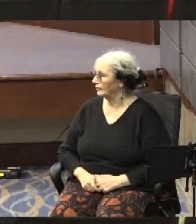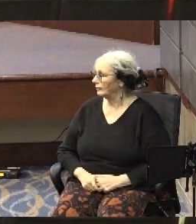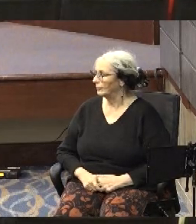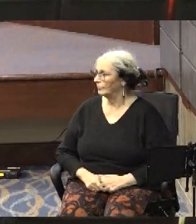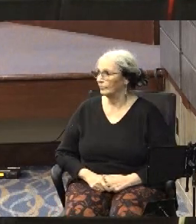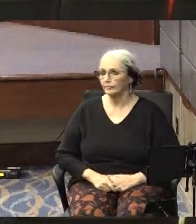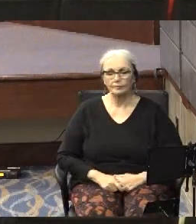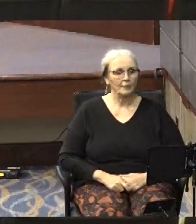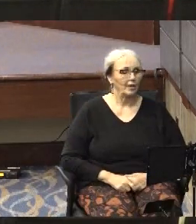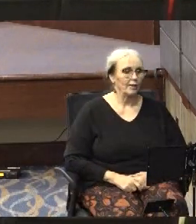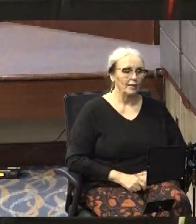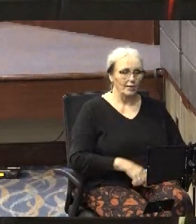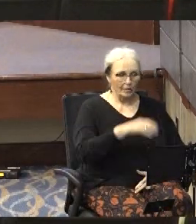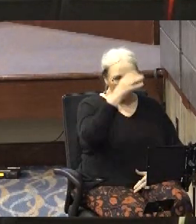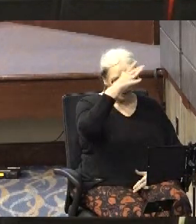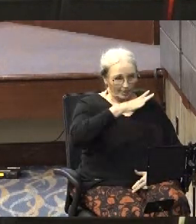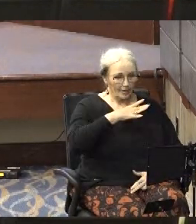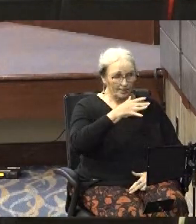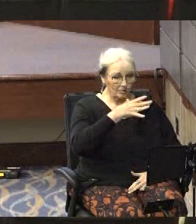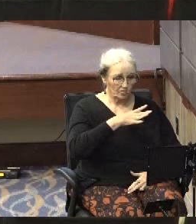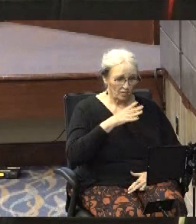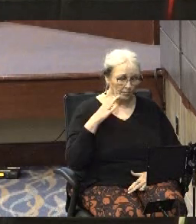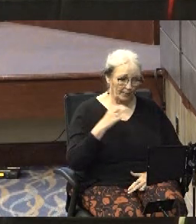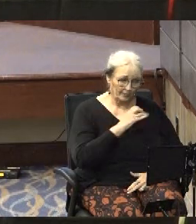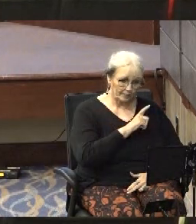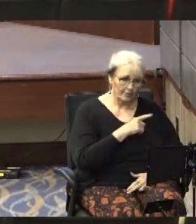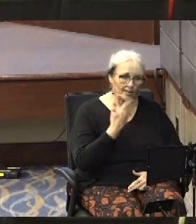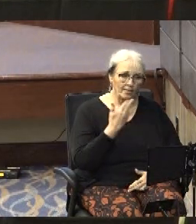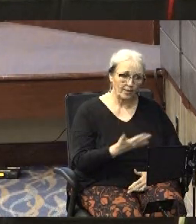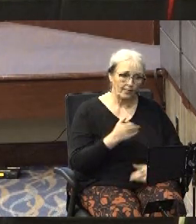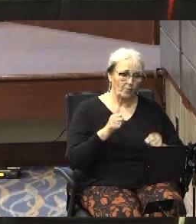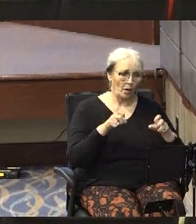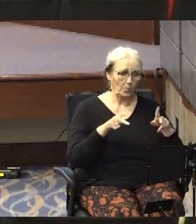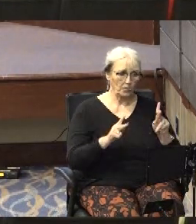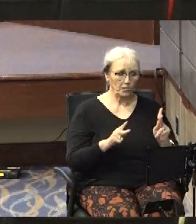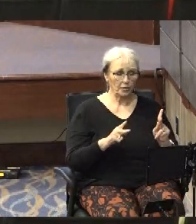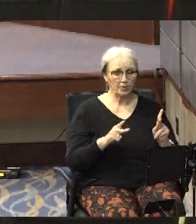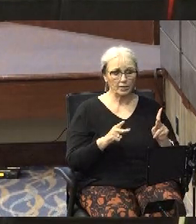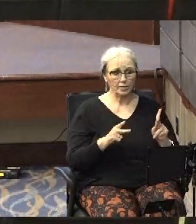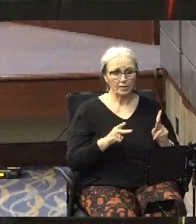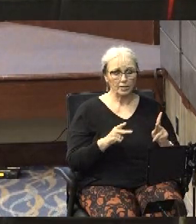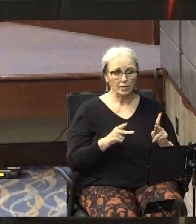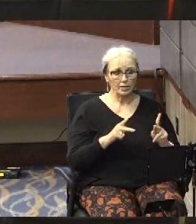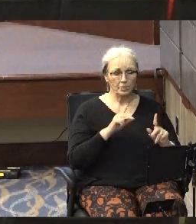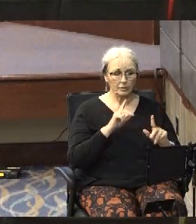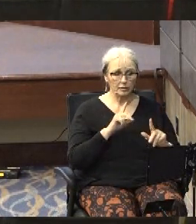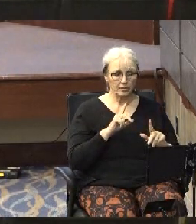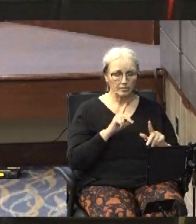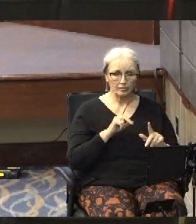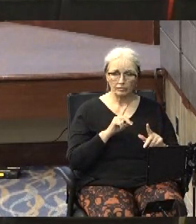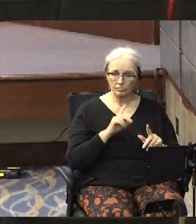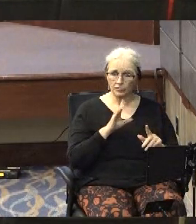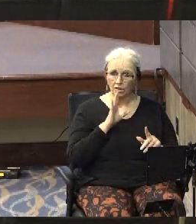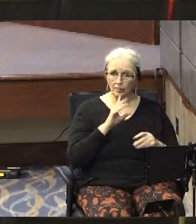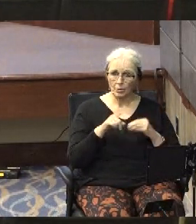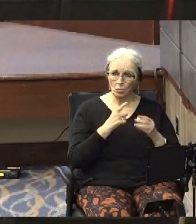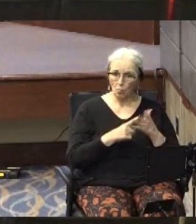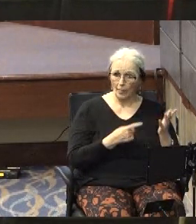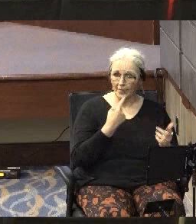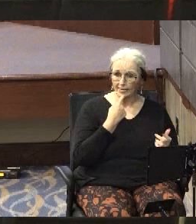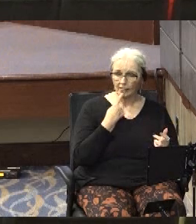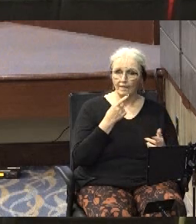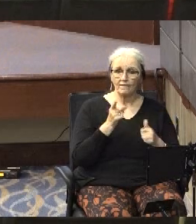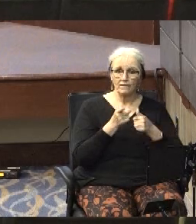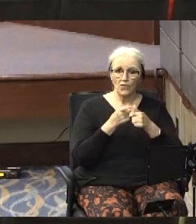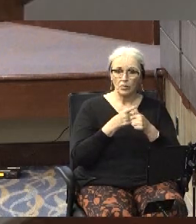Ladies and gentlemen of the council, thank you for giving me an opportunity to address what was said. I want to start off first about the gentleman